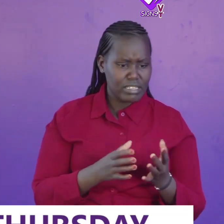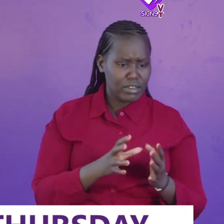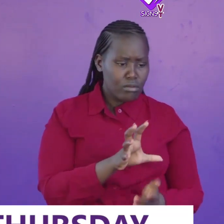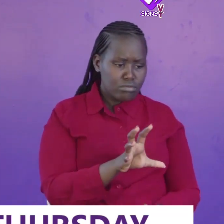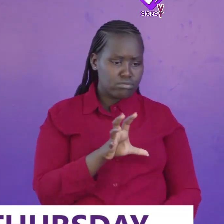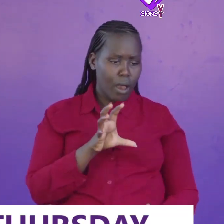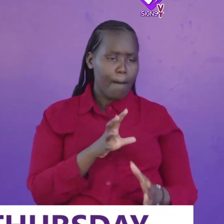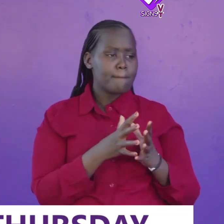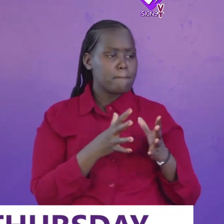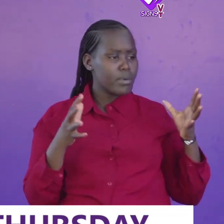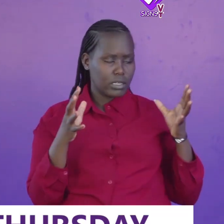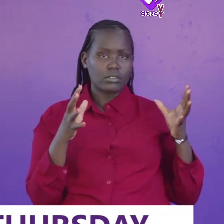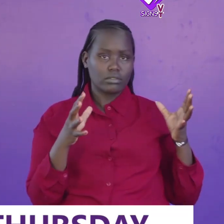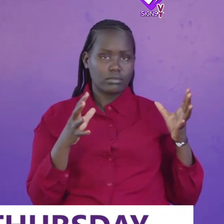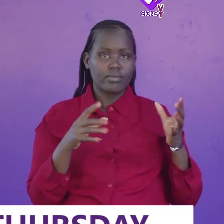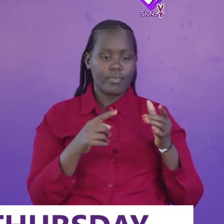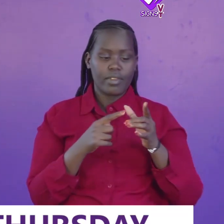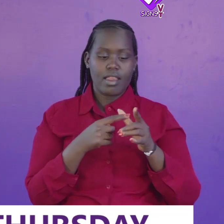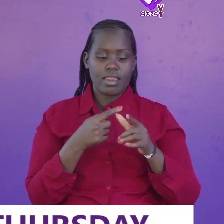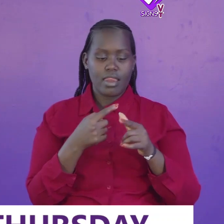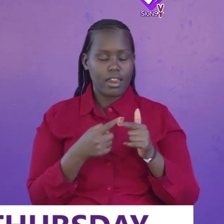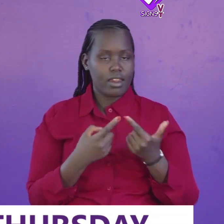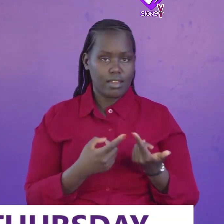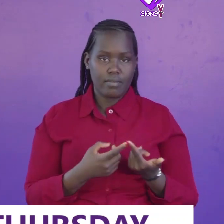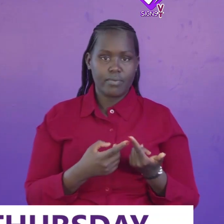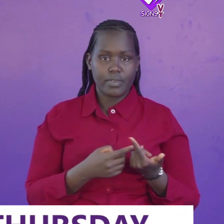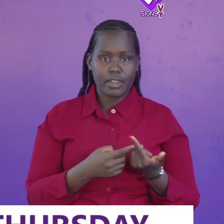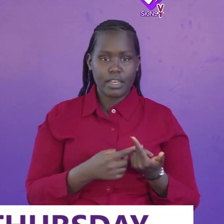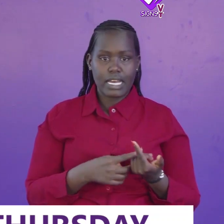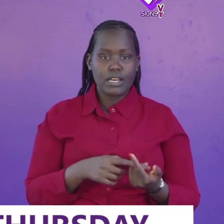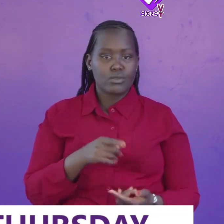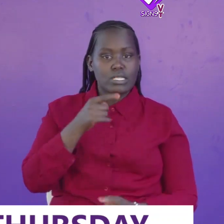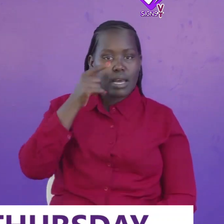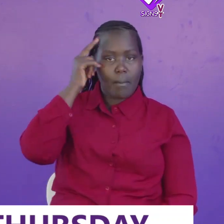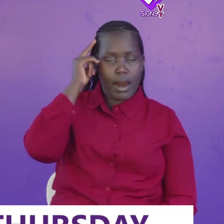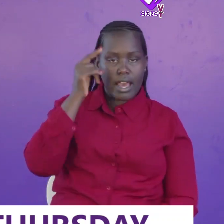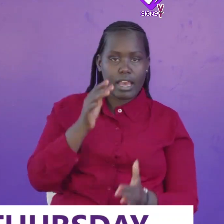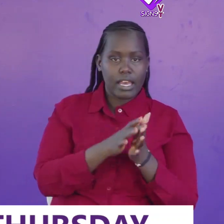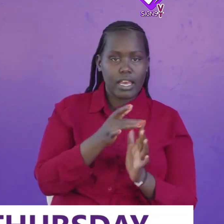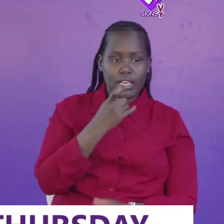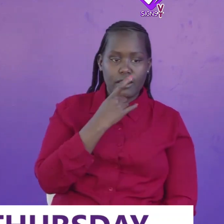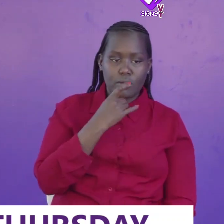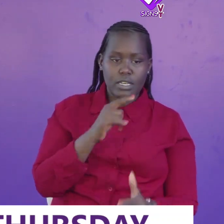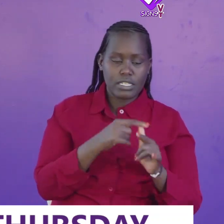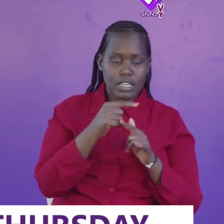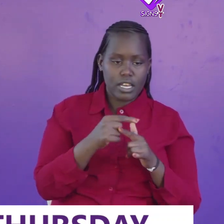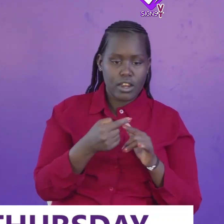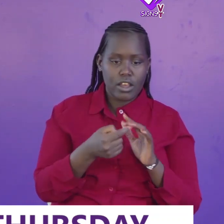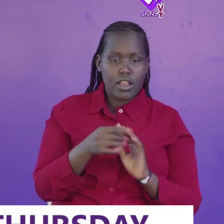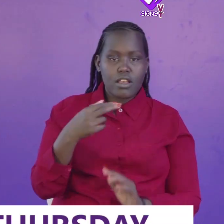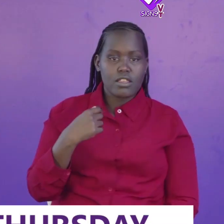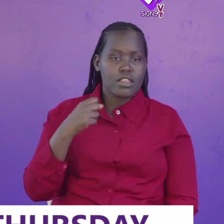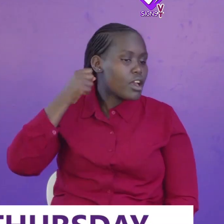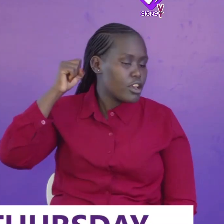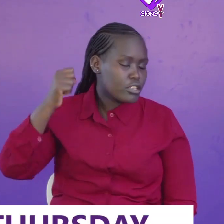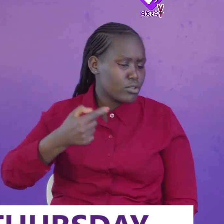kubwa huku nyuma. Unaringa nayo saa hizo. Hapo ilikuwa black and white. Alafu mnaika pale ka volume mlikuwa mnajaribu juu mkikaeka